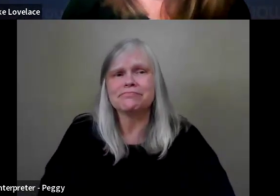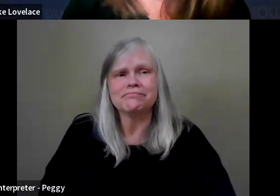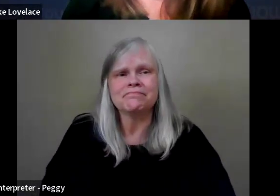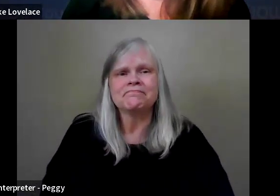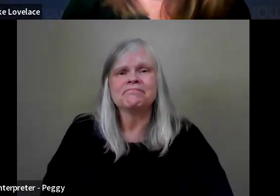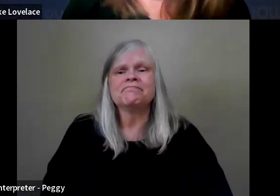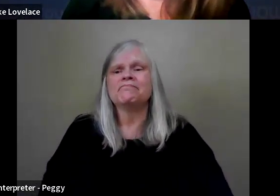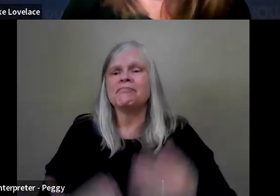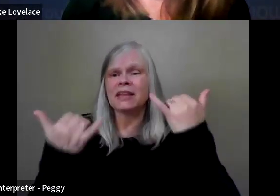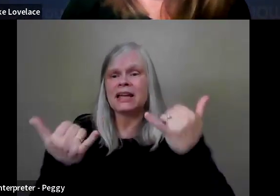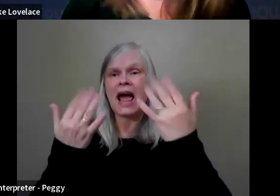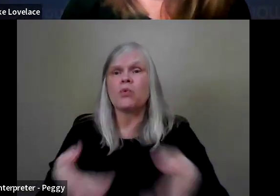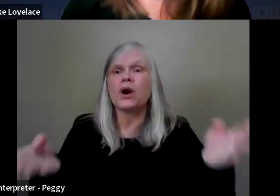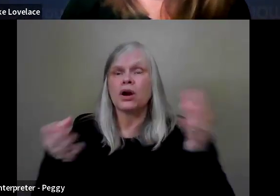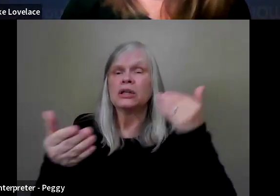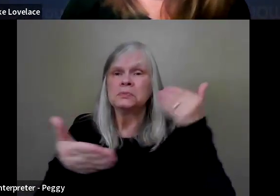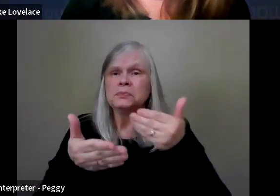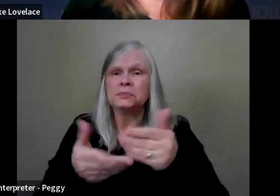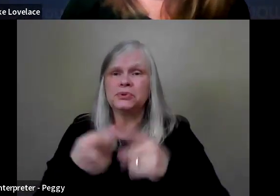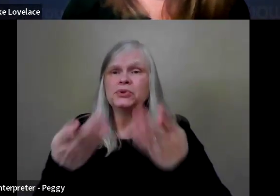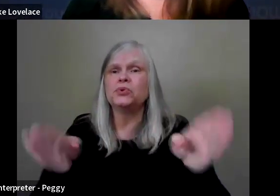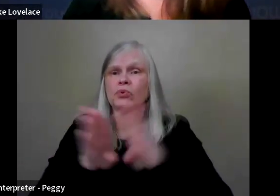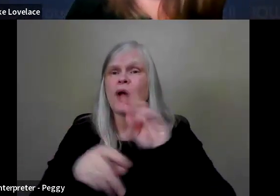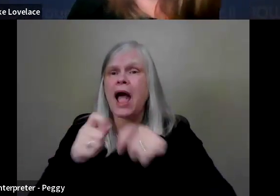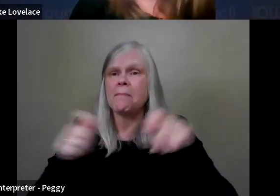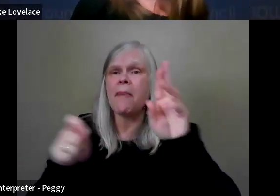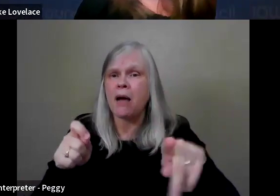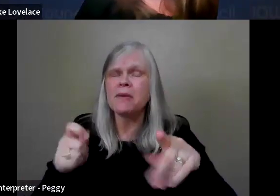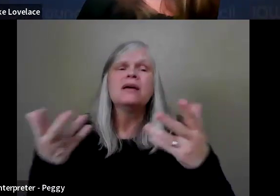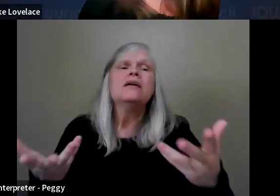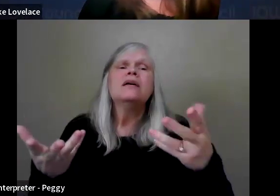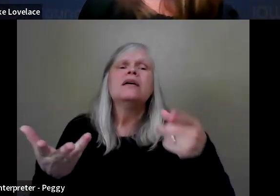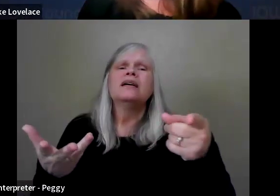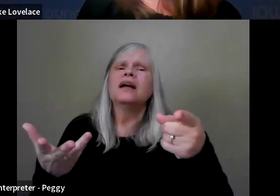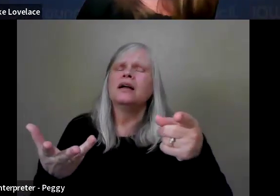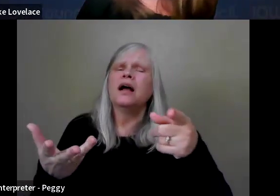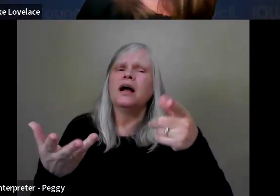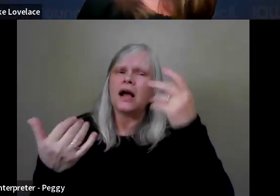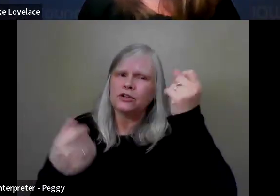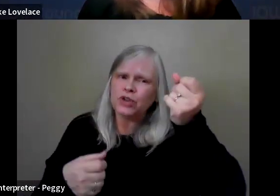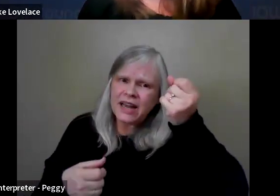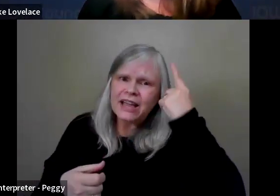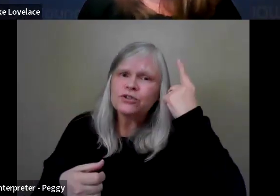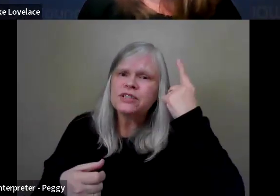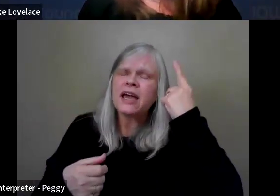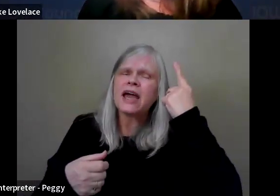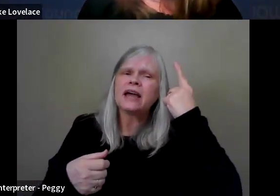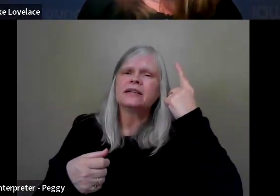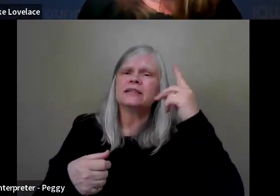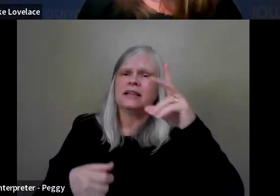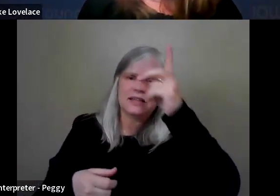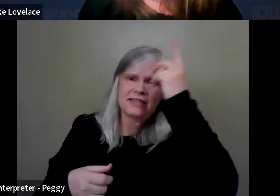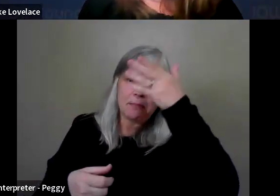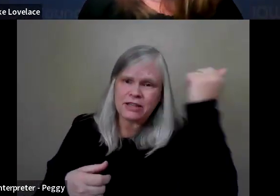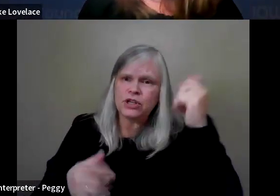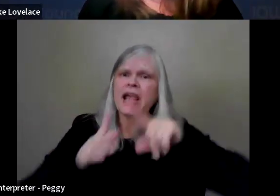So as we're starting to wrap up here, my encouragement to all of you is to turn your understanding of dementia into action. Part